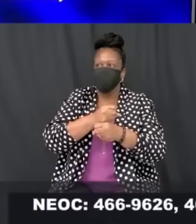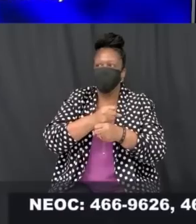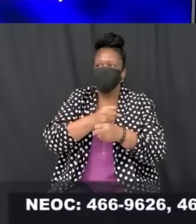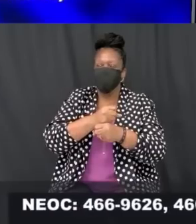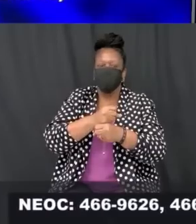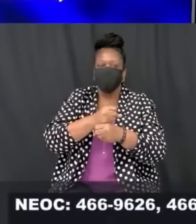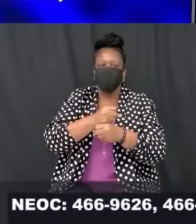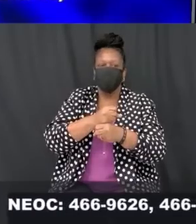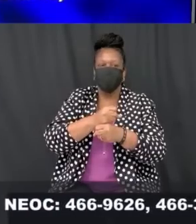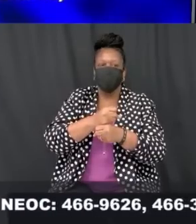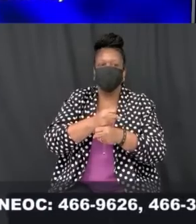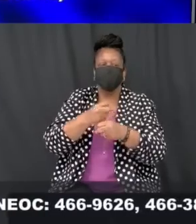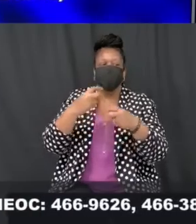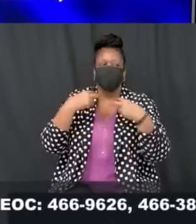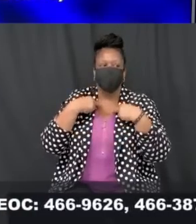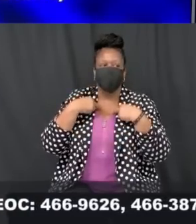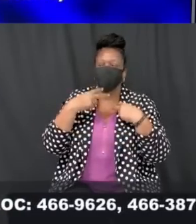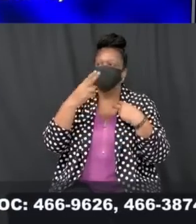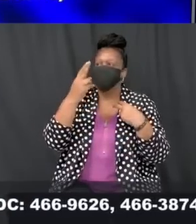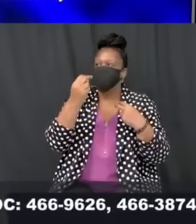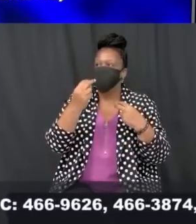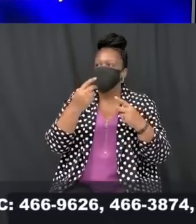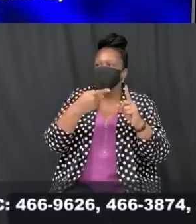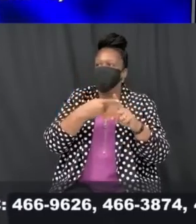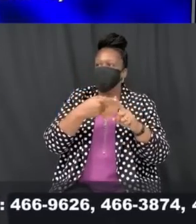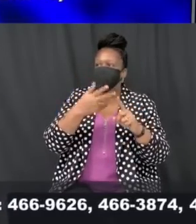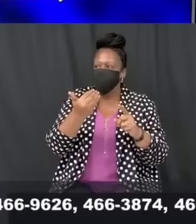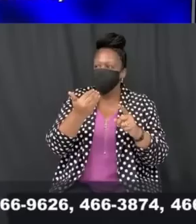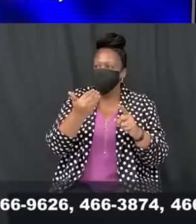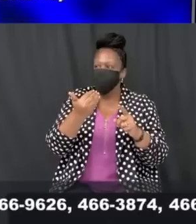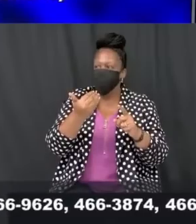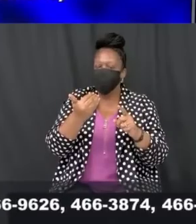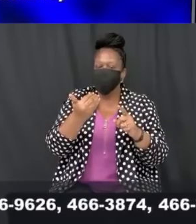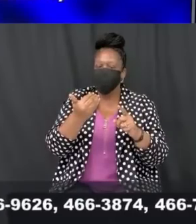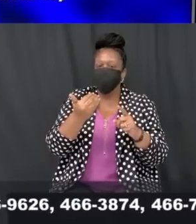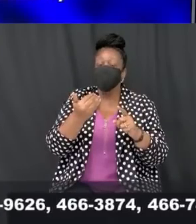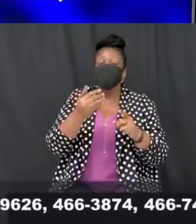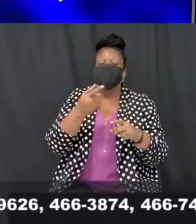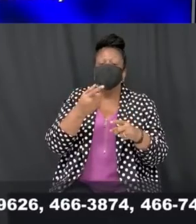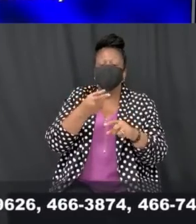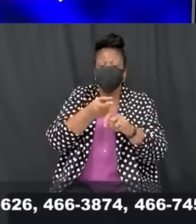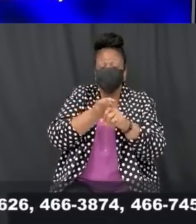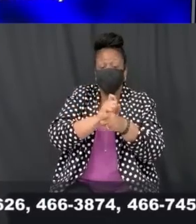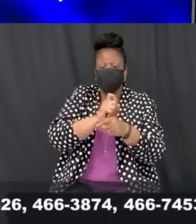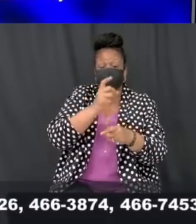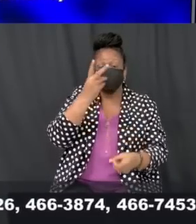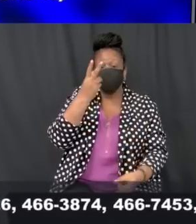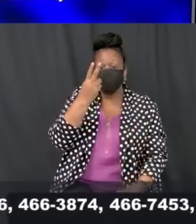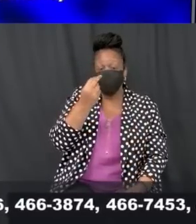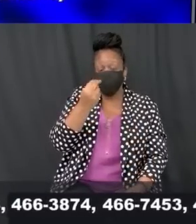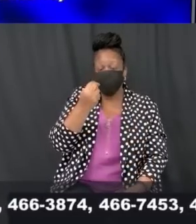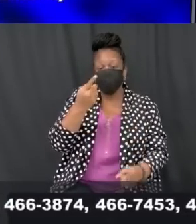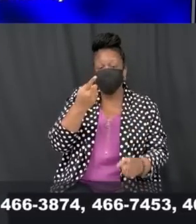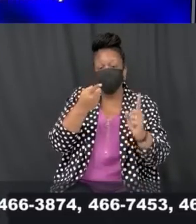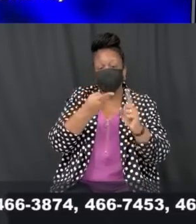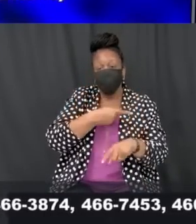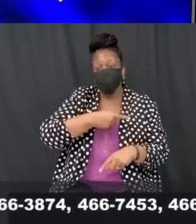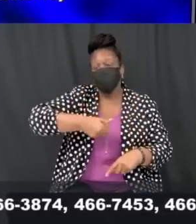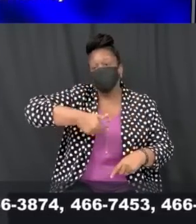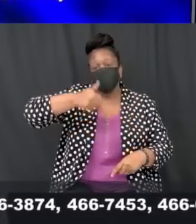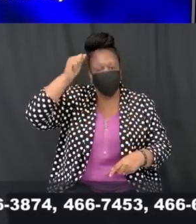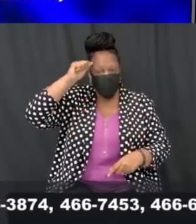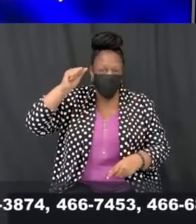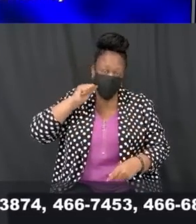to 15. I suppose that has to do with the data that they